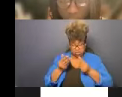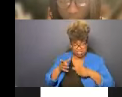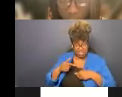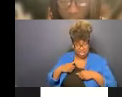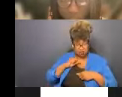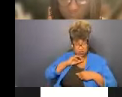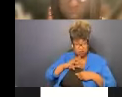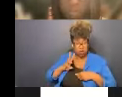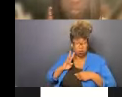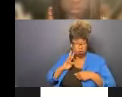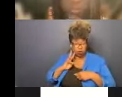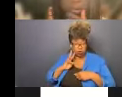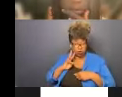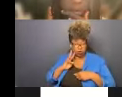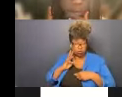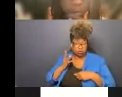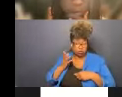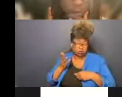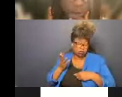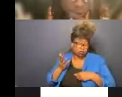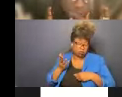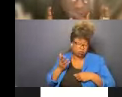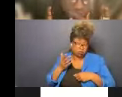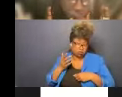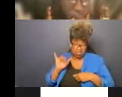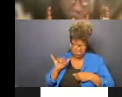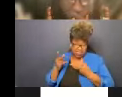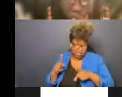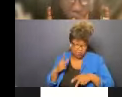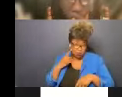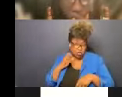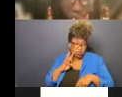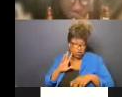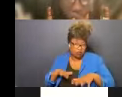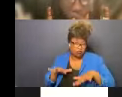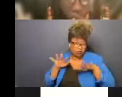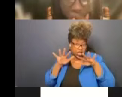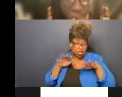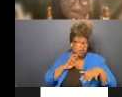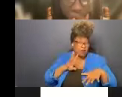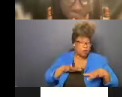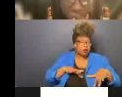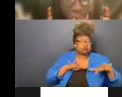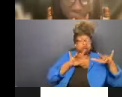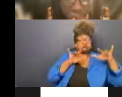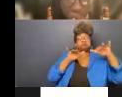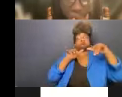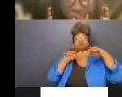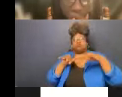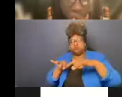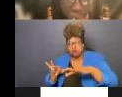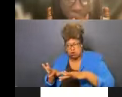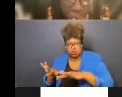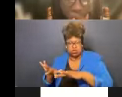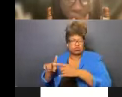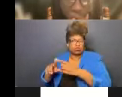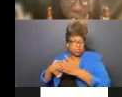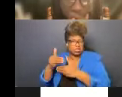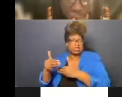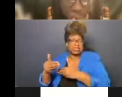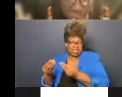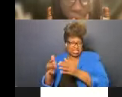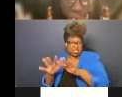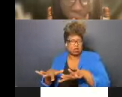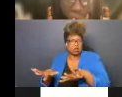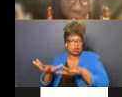likely in particular because of flooding, to travel over to the next parcel. So